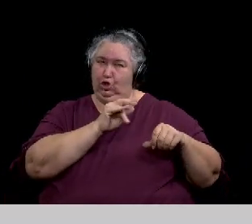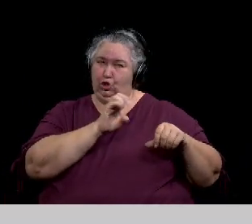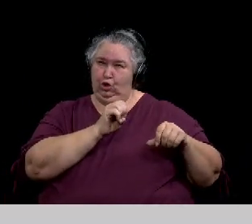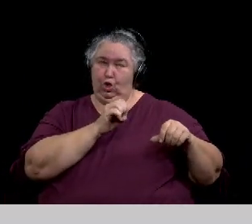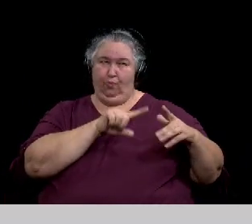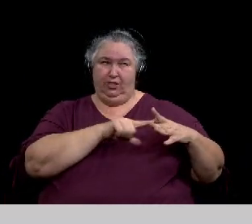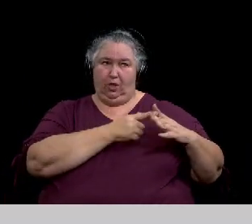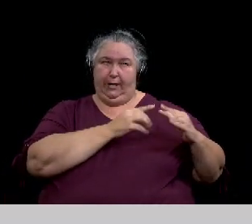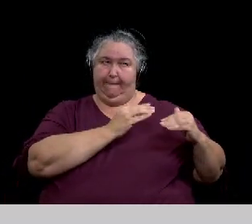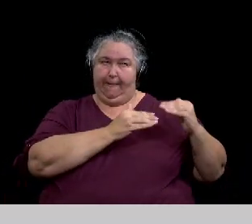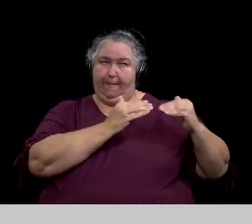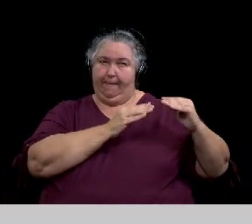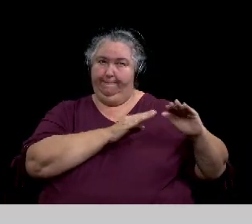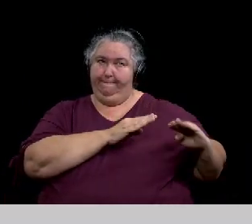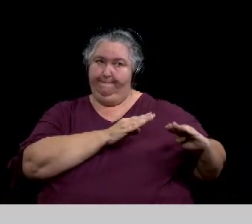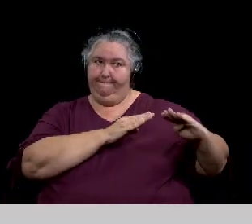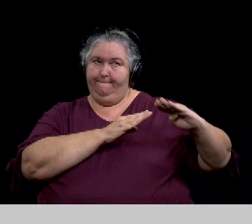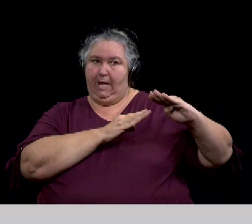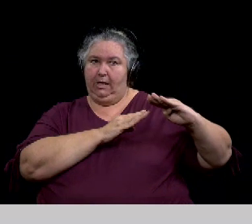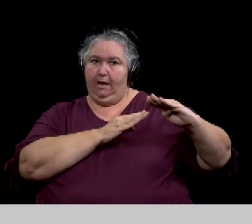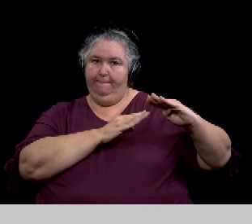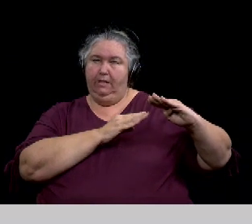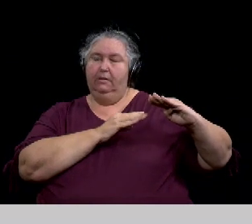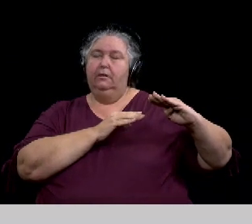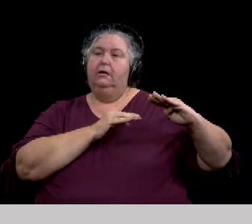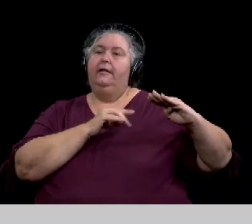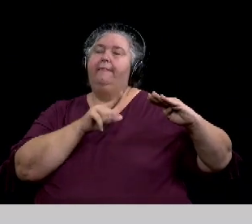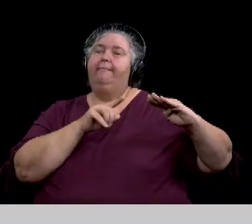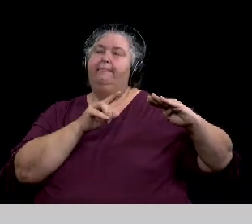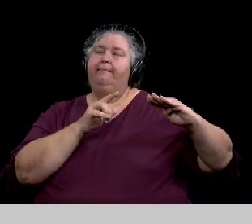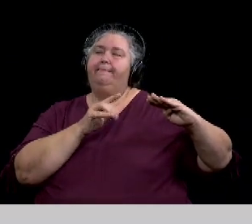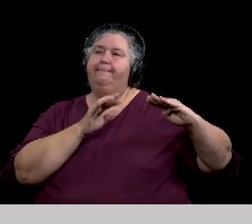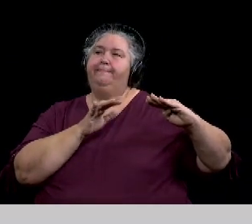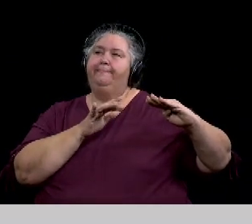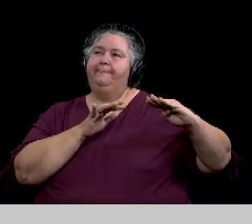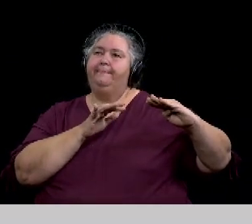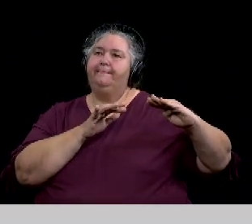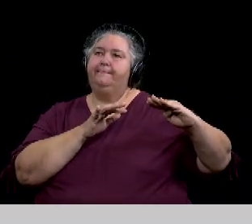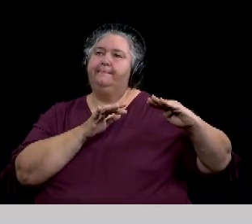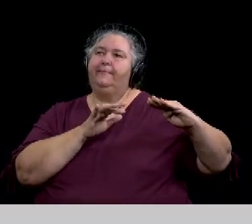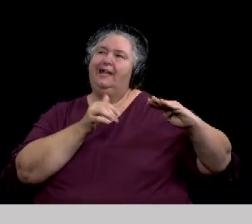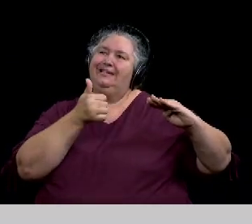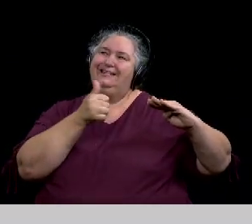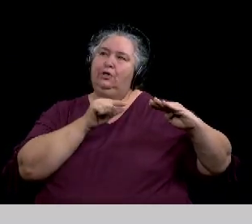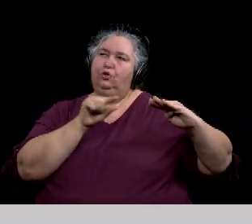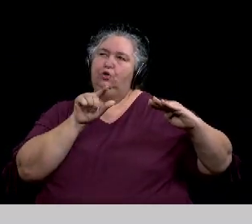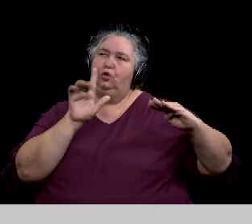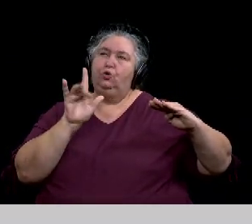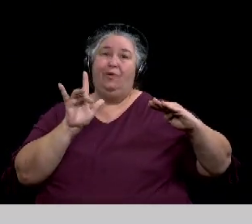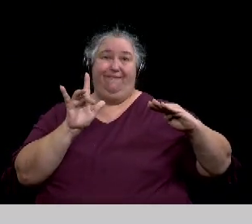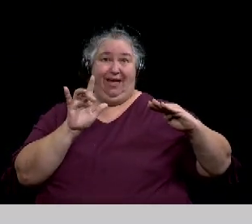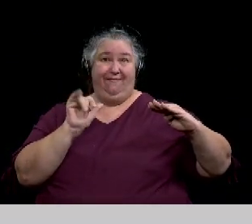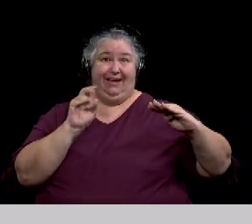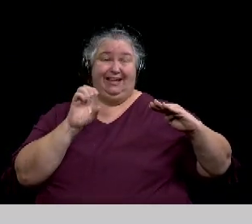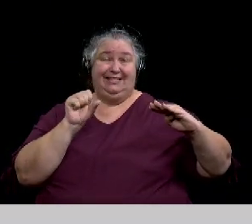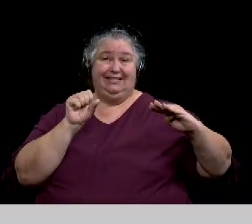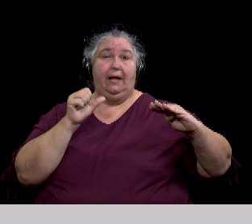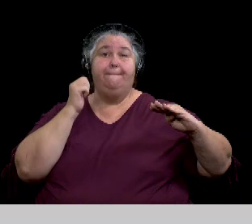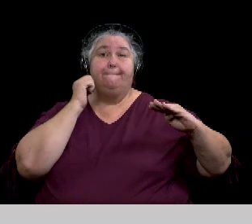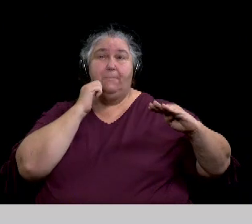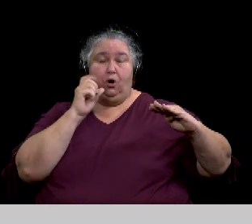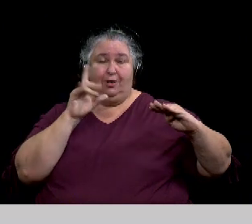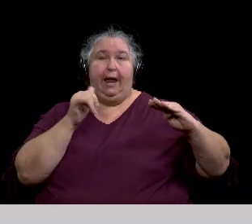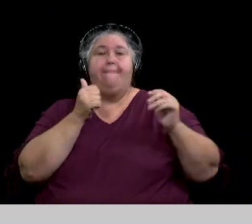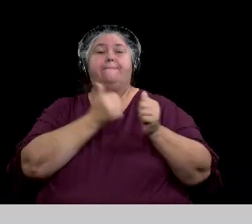starting to pick up. And then from 10 to 25 cases per day per